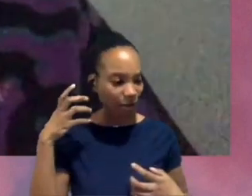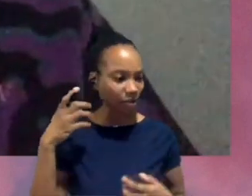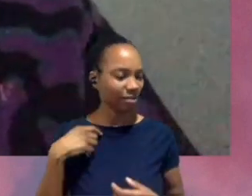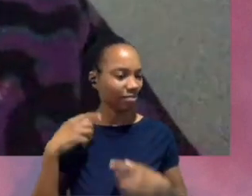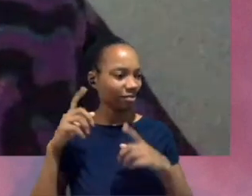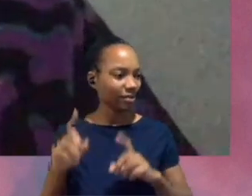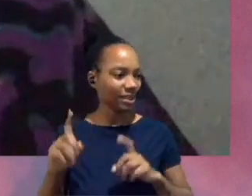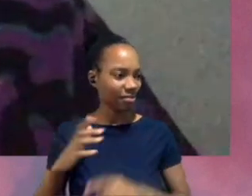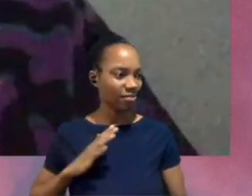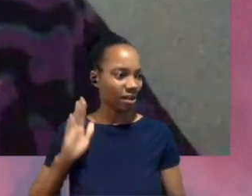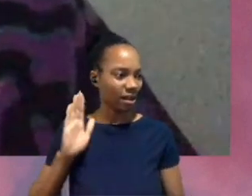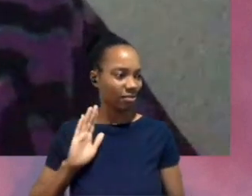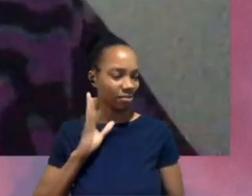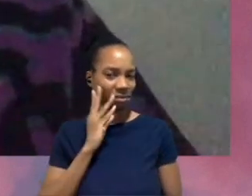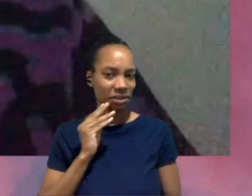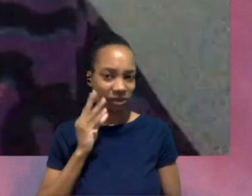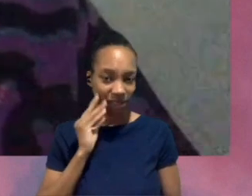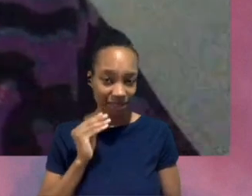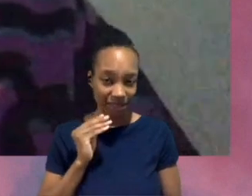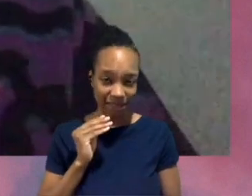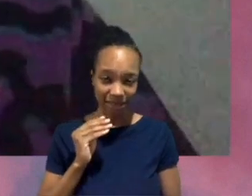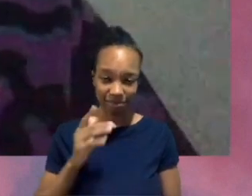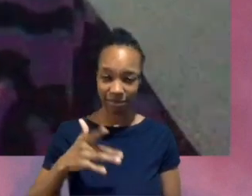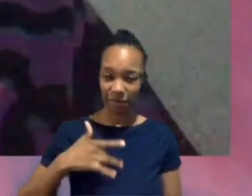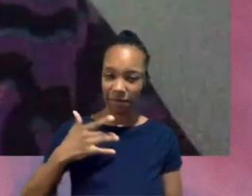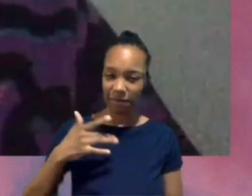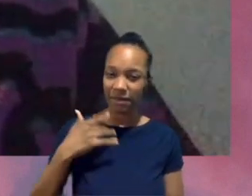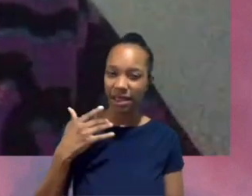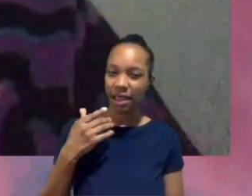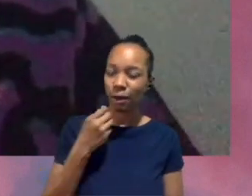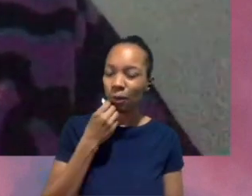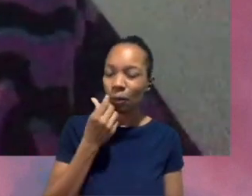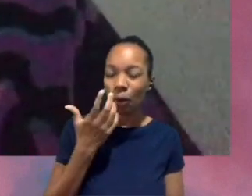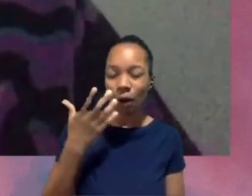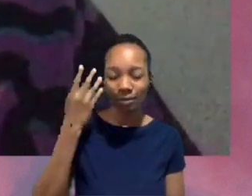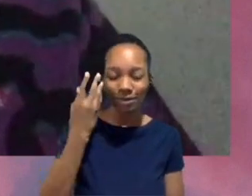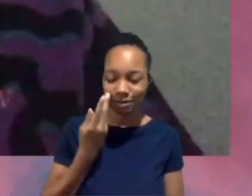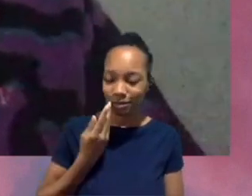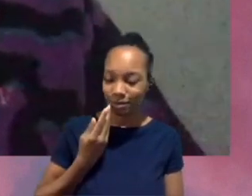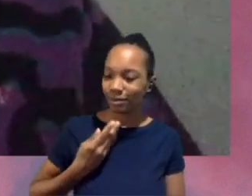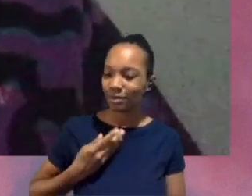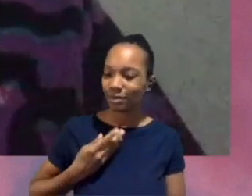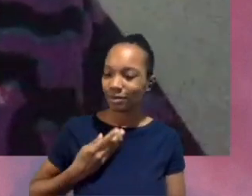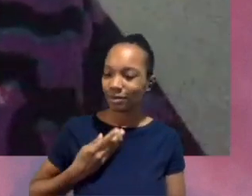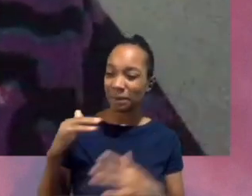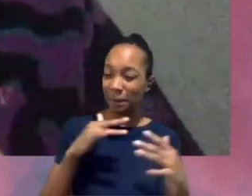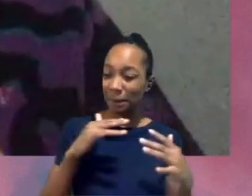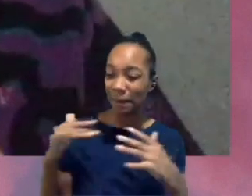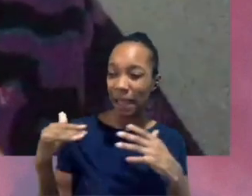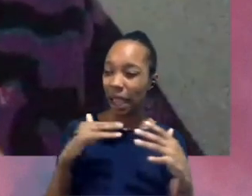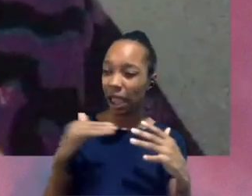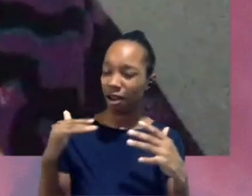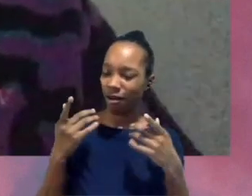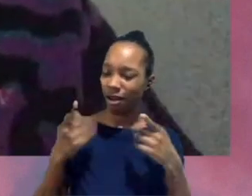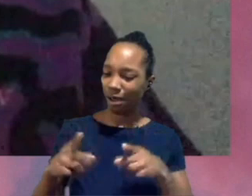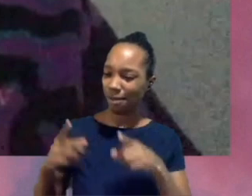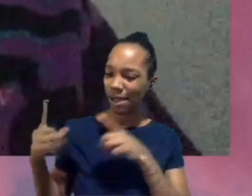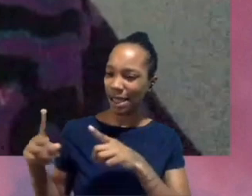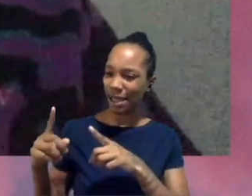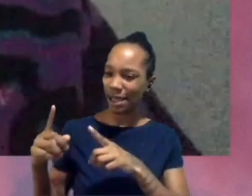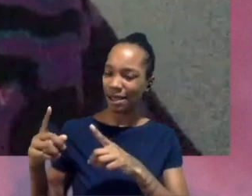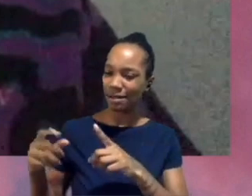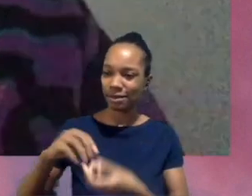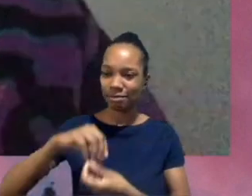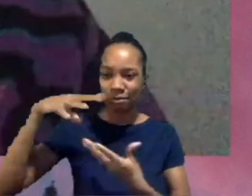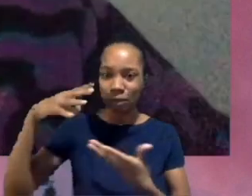tribe, smooth the silk across her face, I would feel the blade that battled to create this beauty. An abandoned ritual representing a